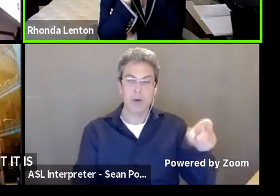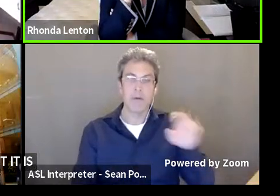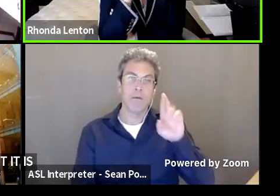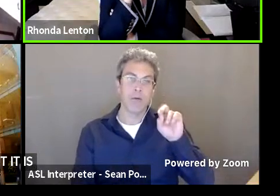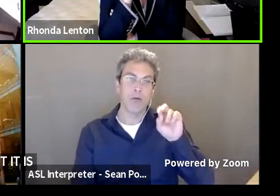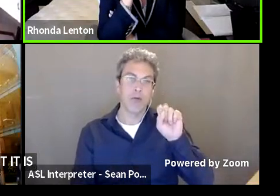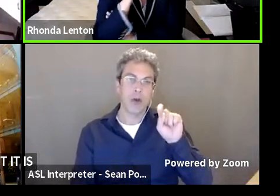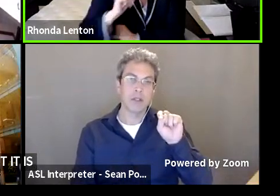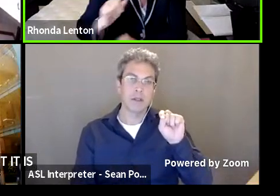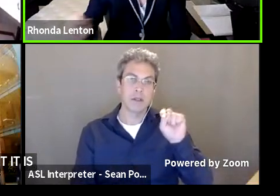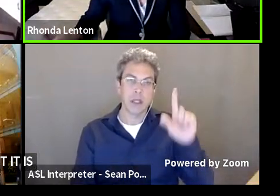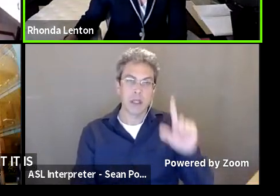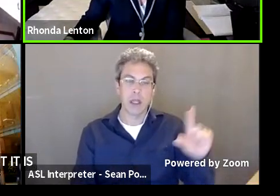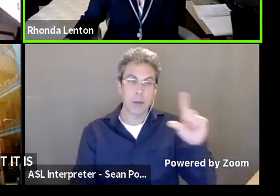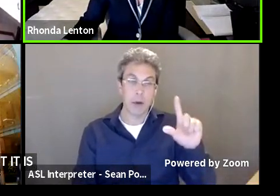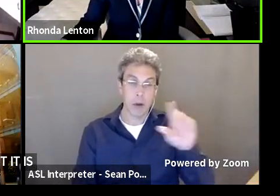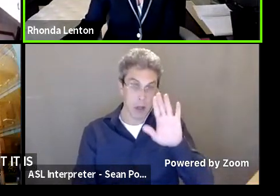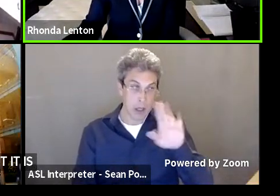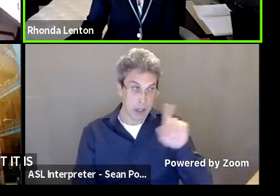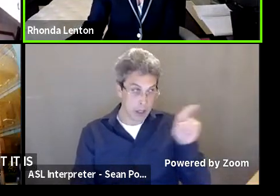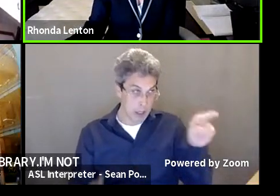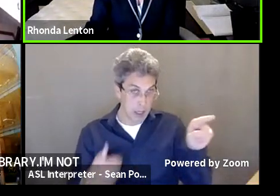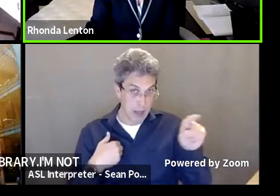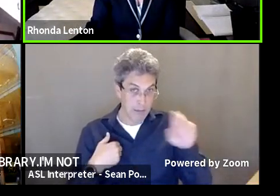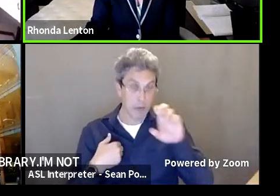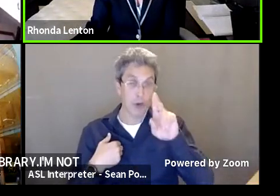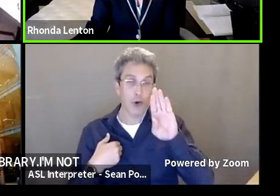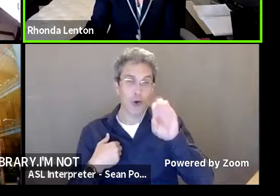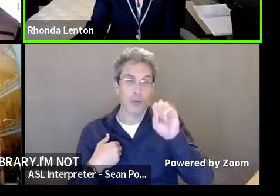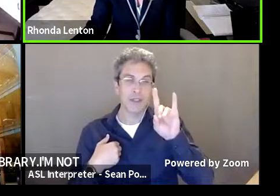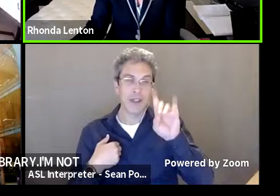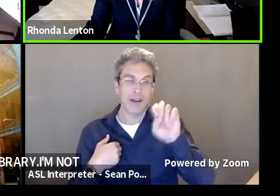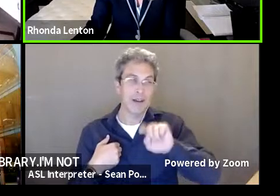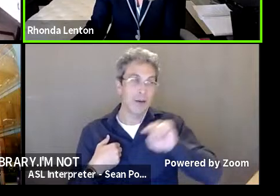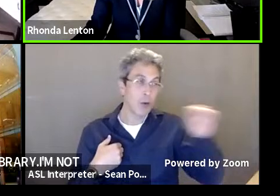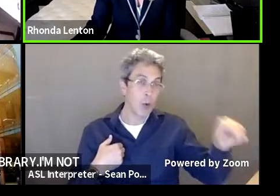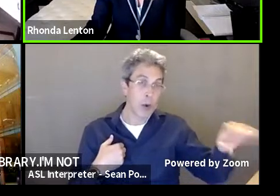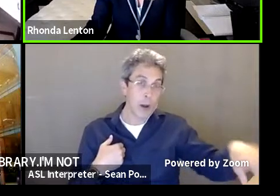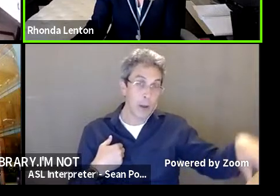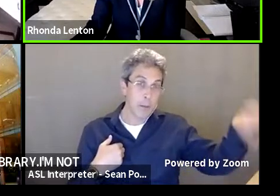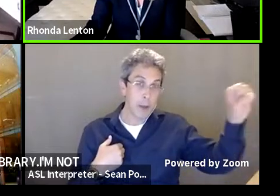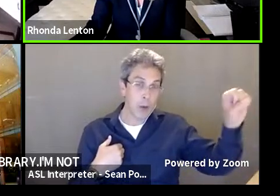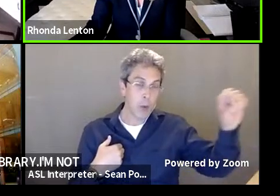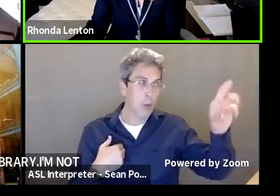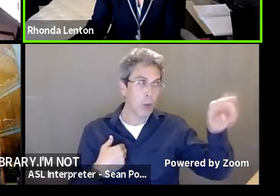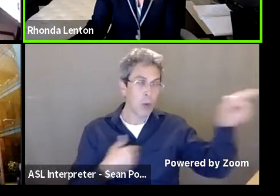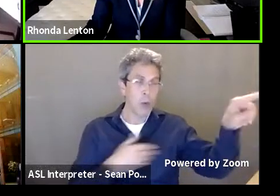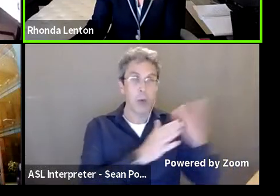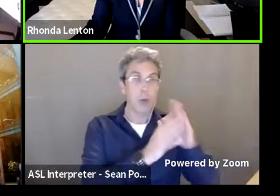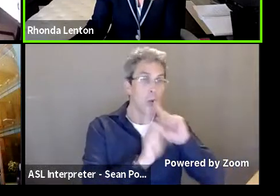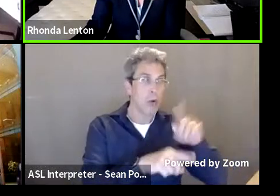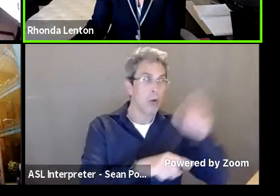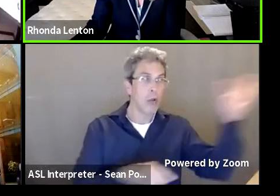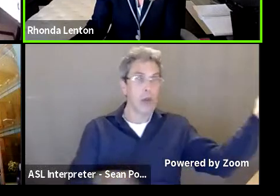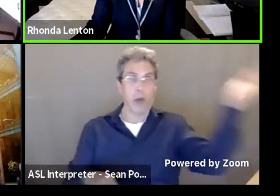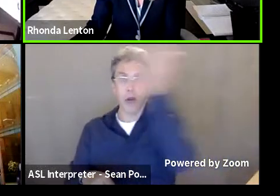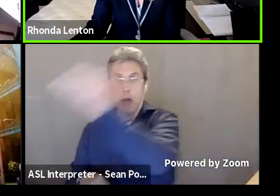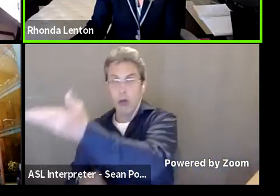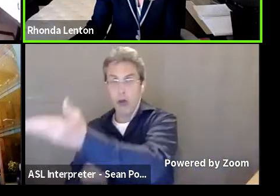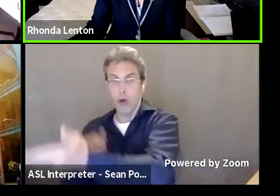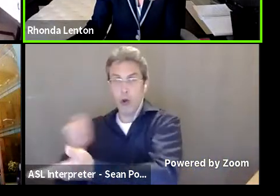sure if the curbside pickup happens at the Glendon campus or if it happens at the Kiel campus. It looks like Lucy might have the answer to